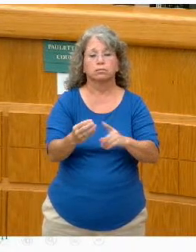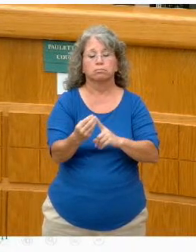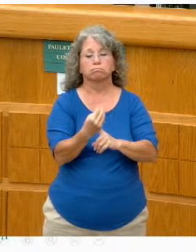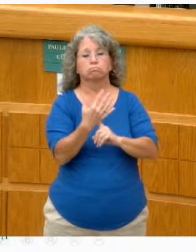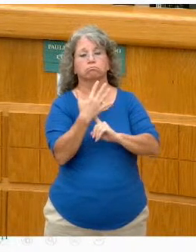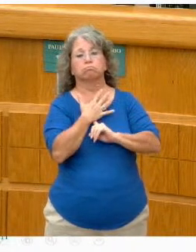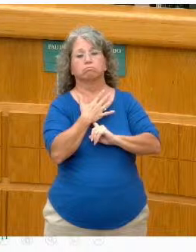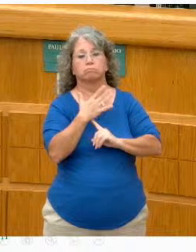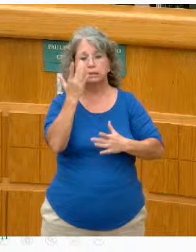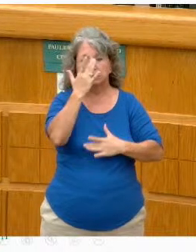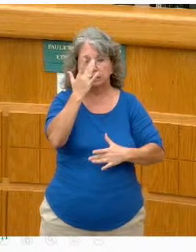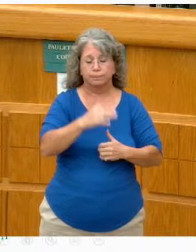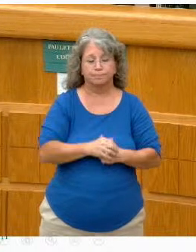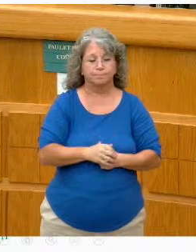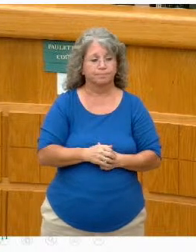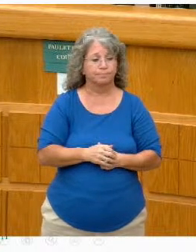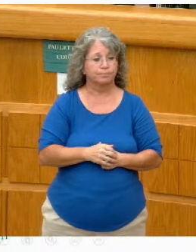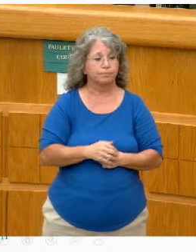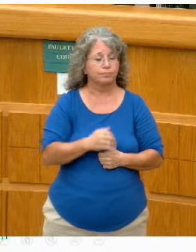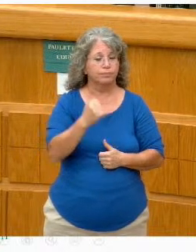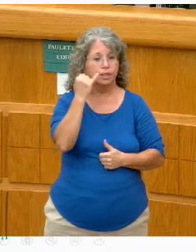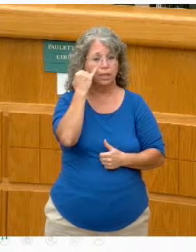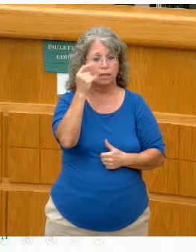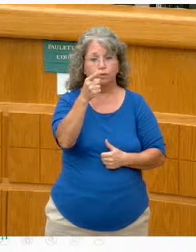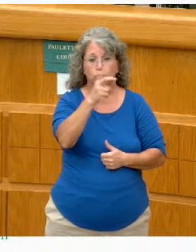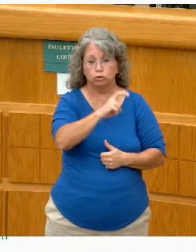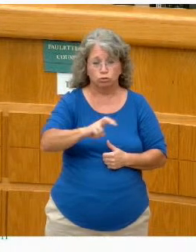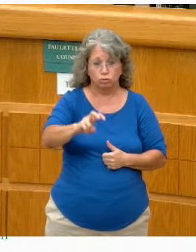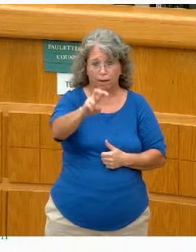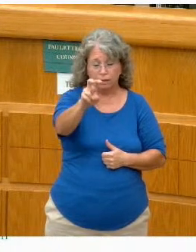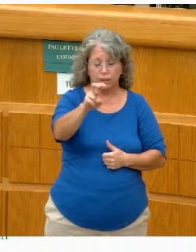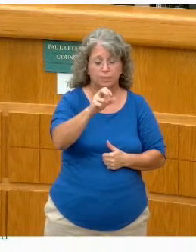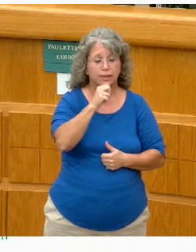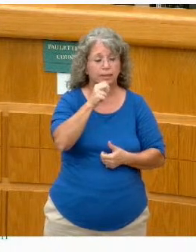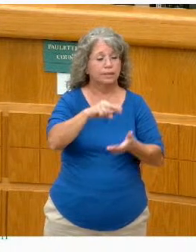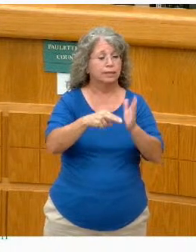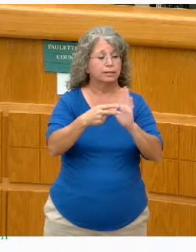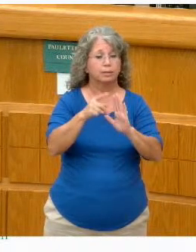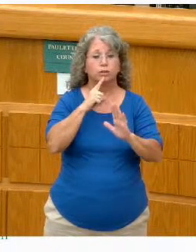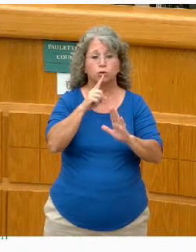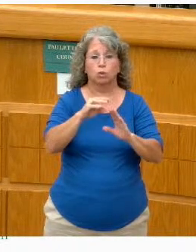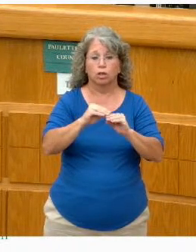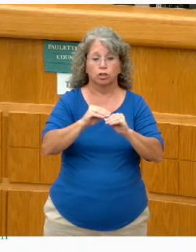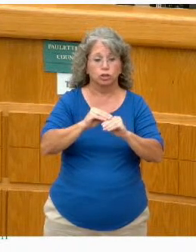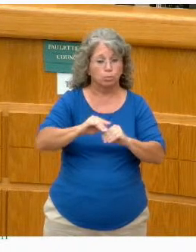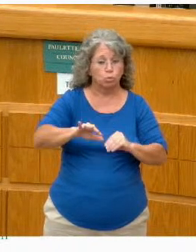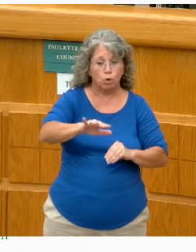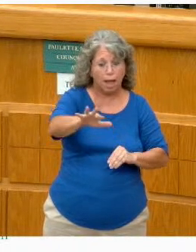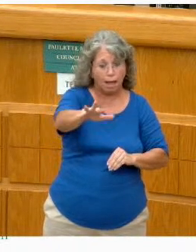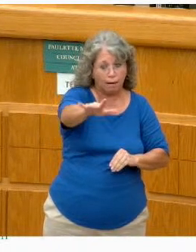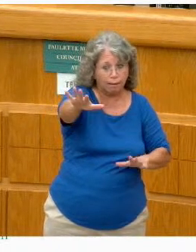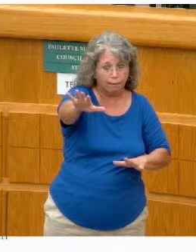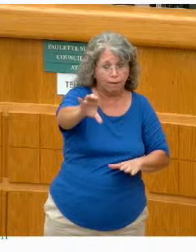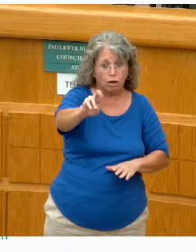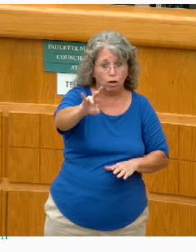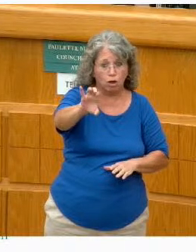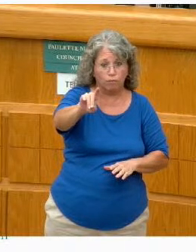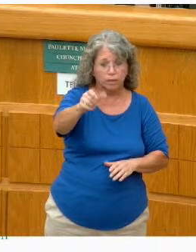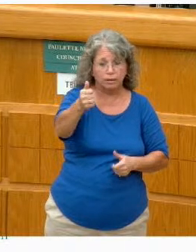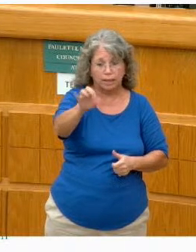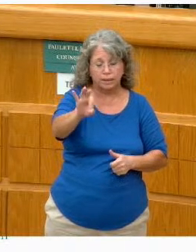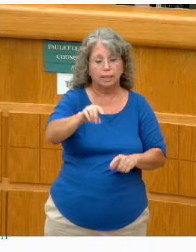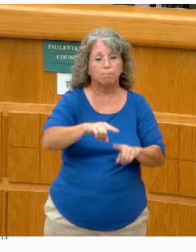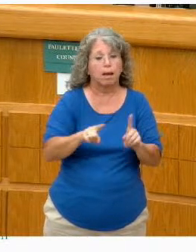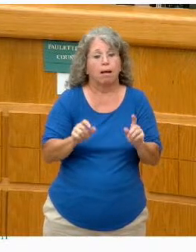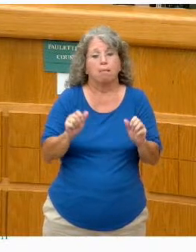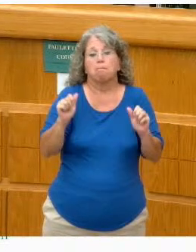you're traveling, now it doesn't necessarily mean that you're spreading COVID-19, but it means that you're more likely to spread COVID-19